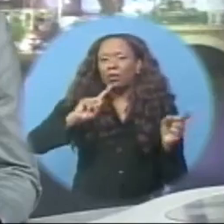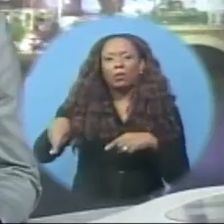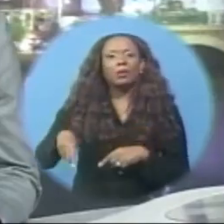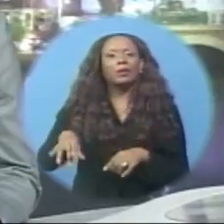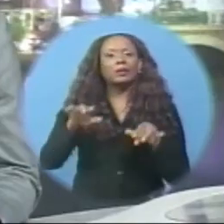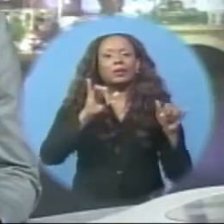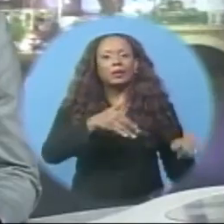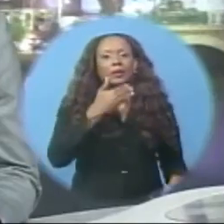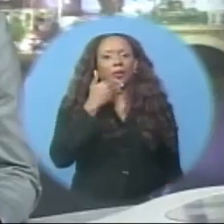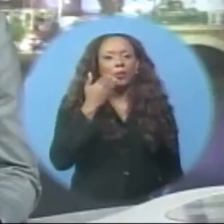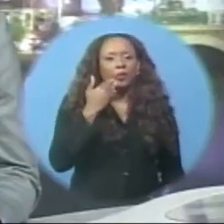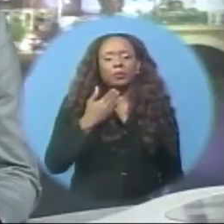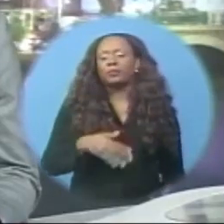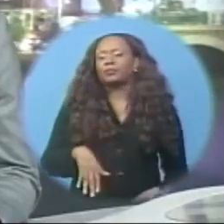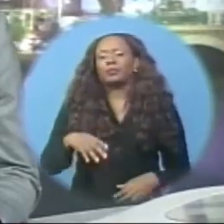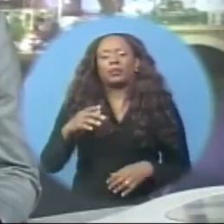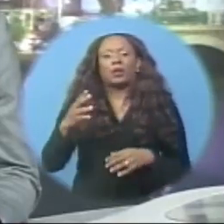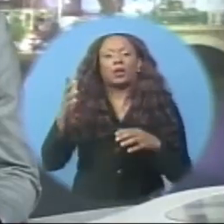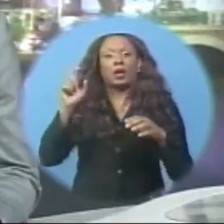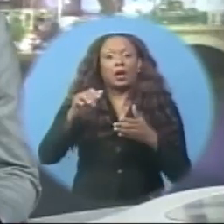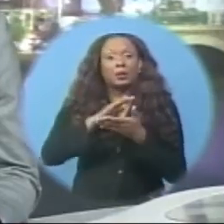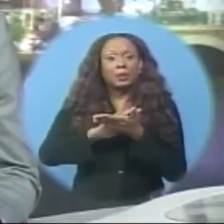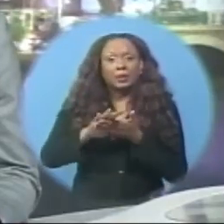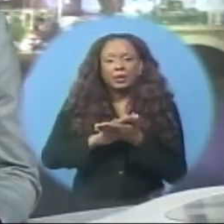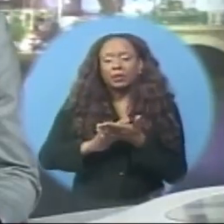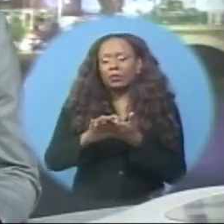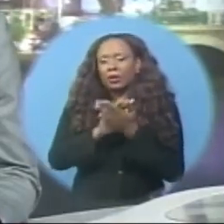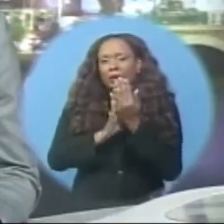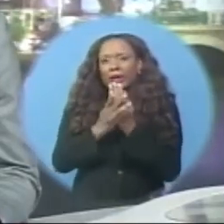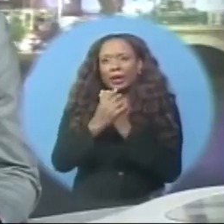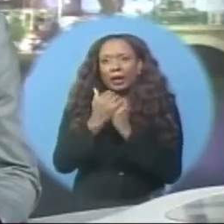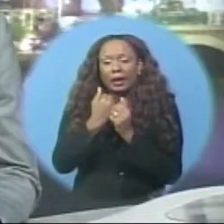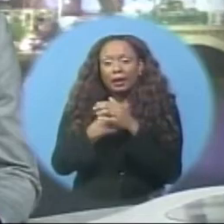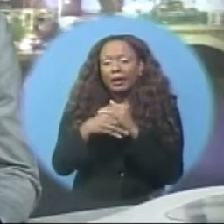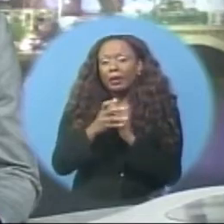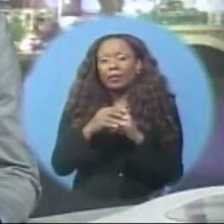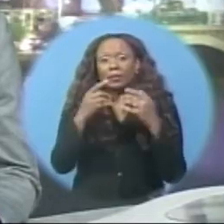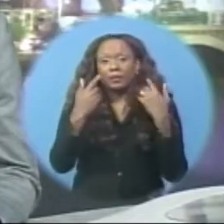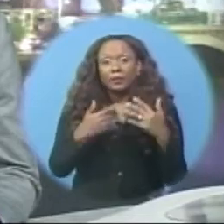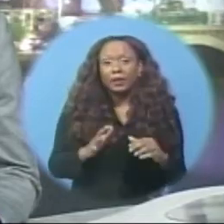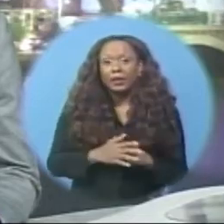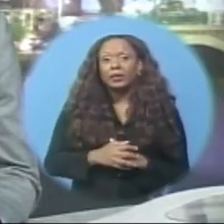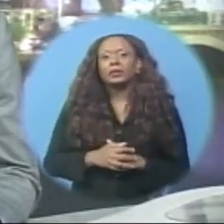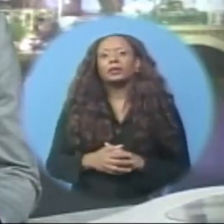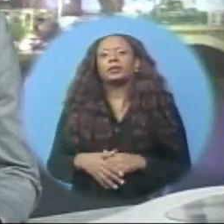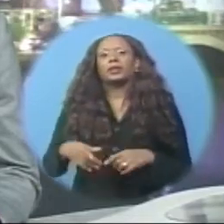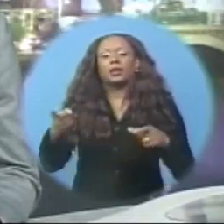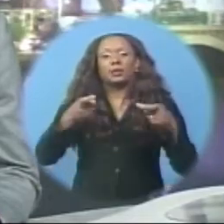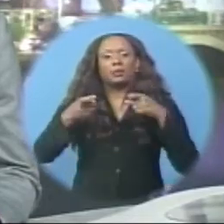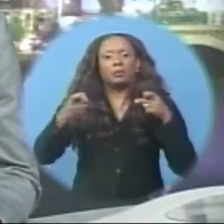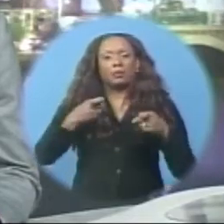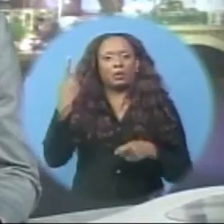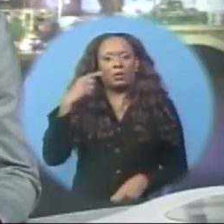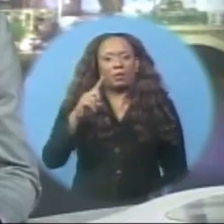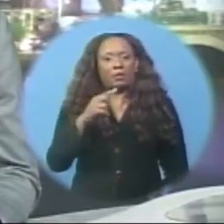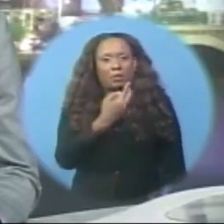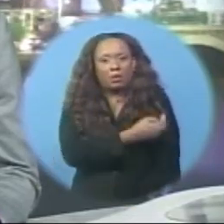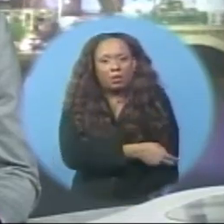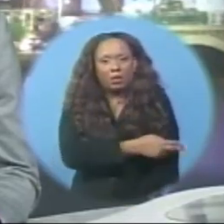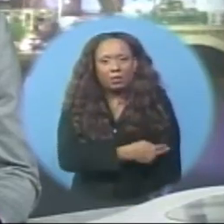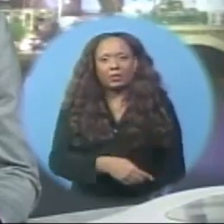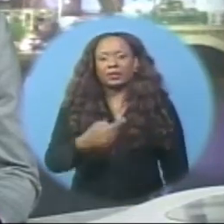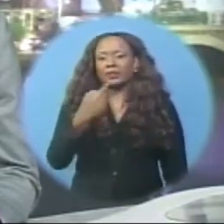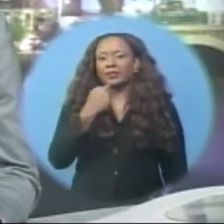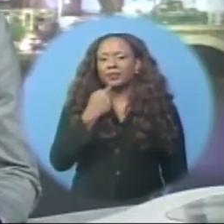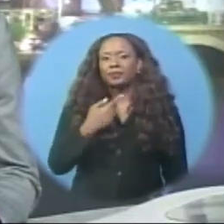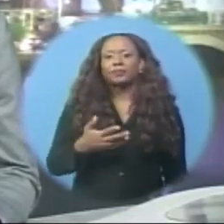good hygiene, including washing their hands before and after visits to the hospital. Management of the St. Philip District Hospital has